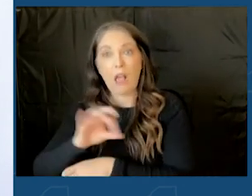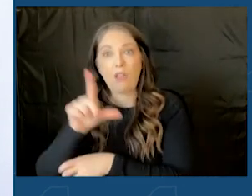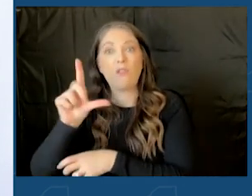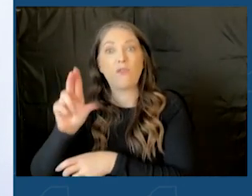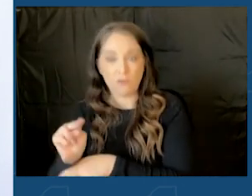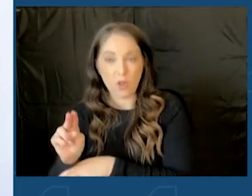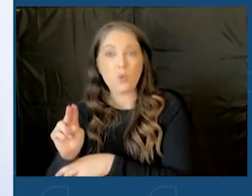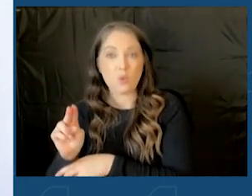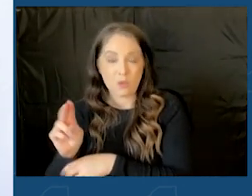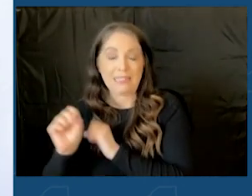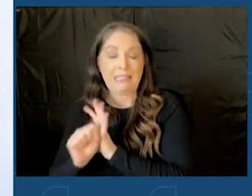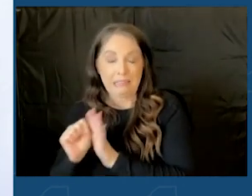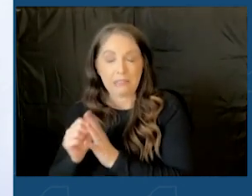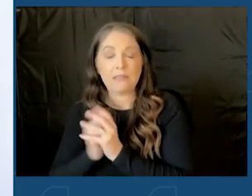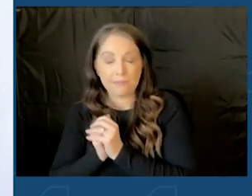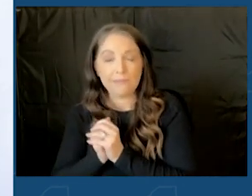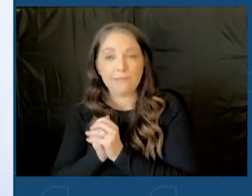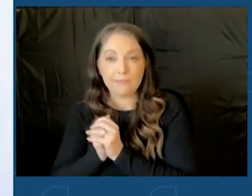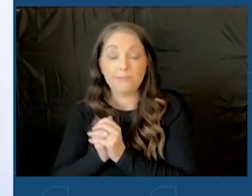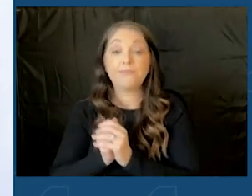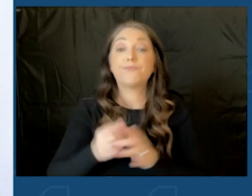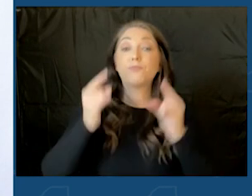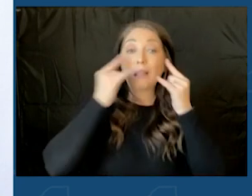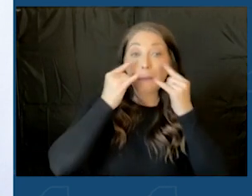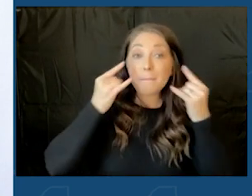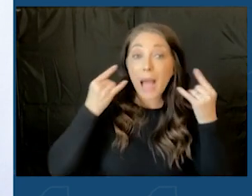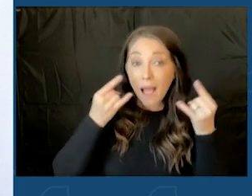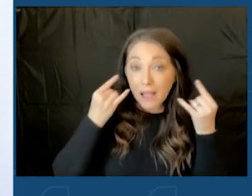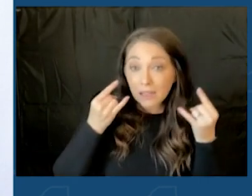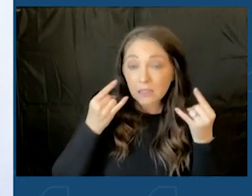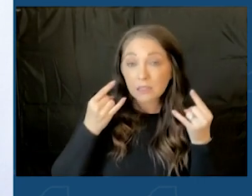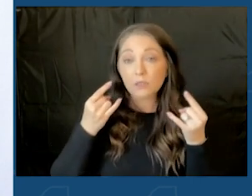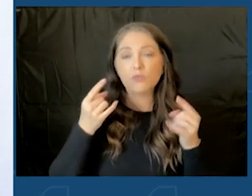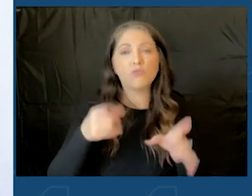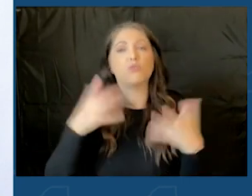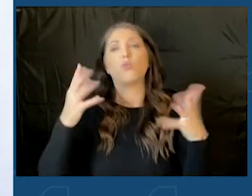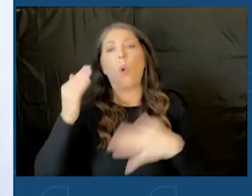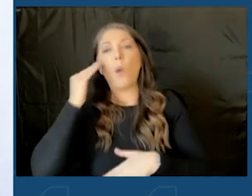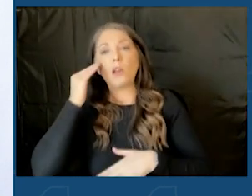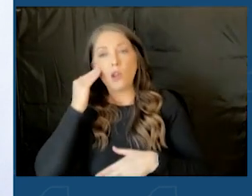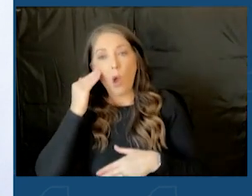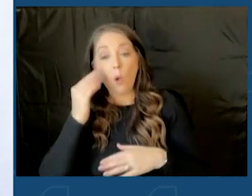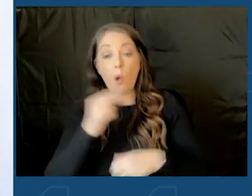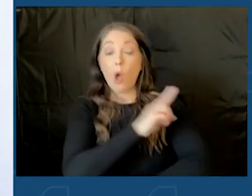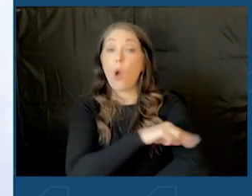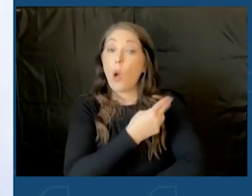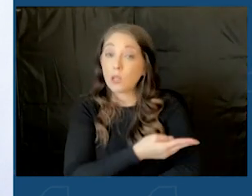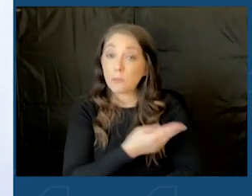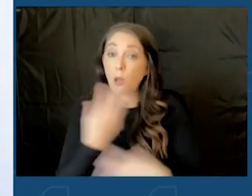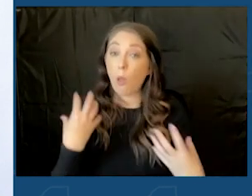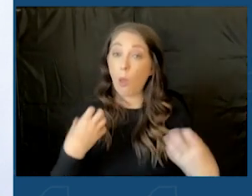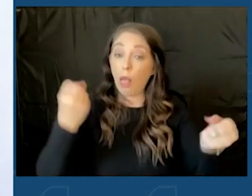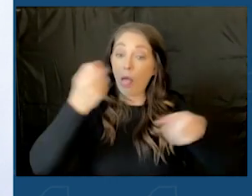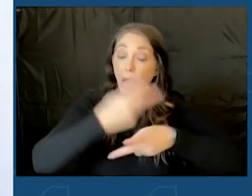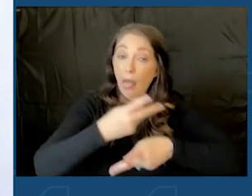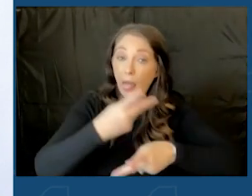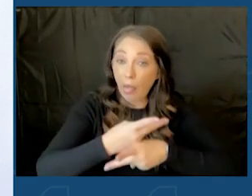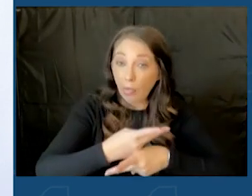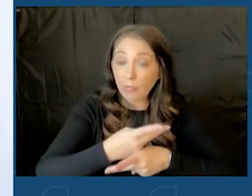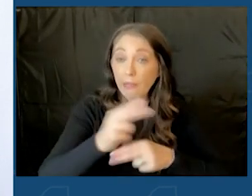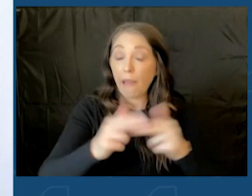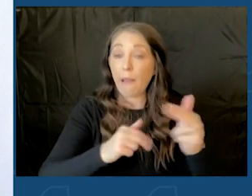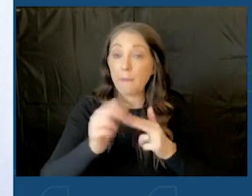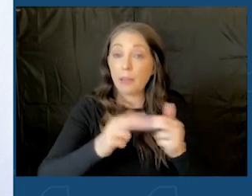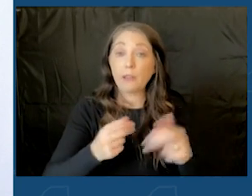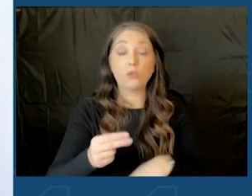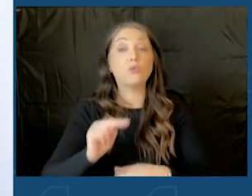masking, as you've heard, we continue to require masks in hospital and healthcare settings, including nursing homes. Nursing